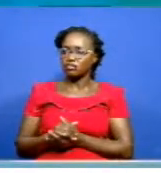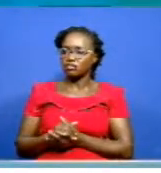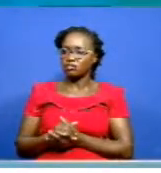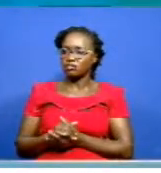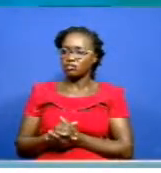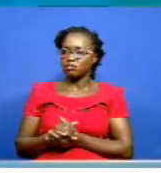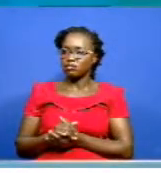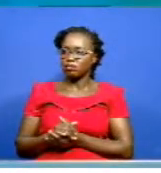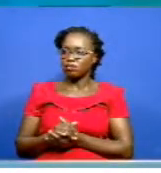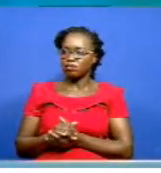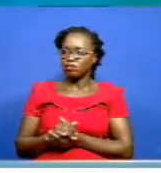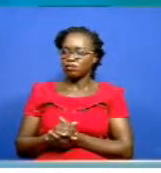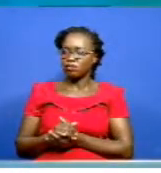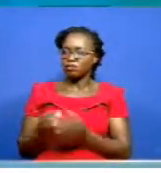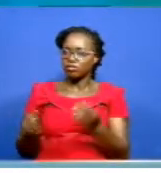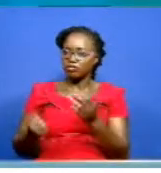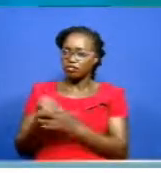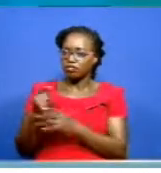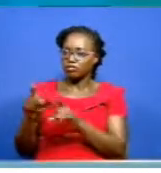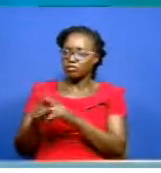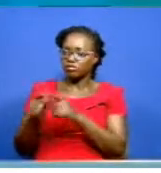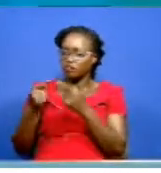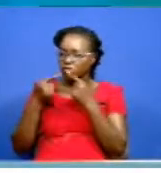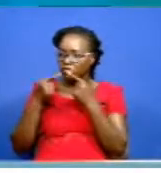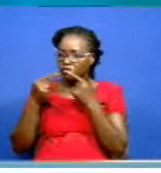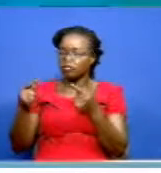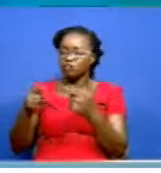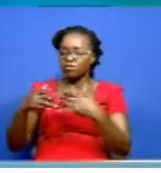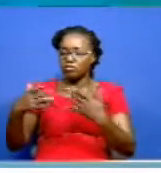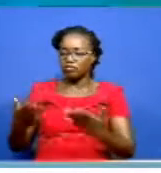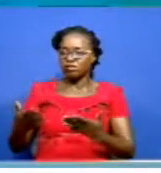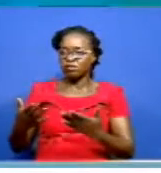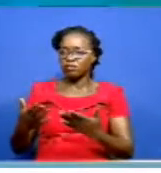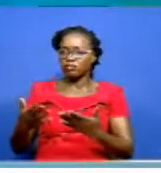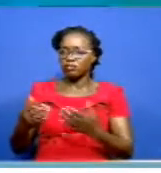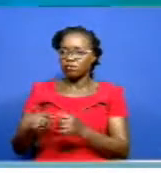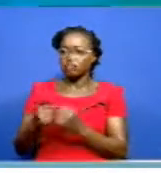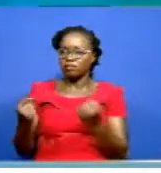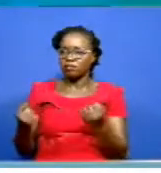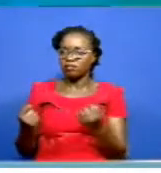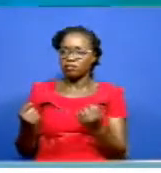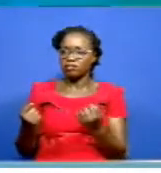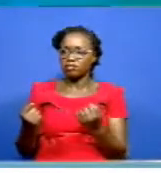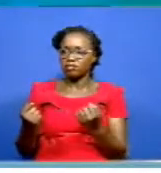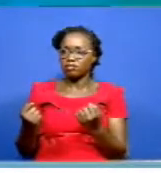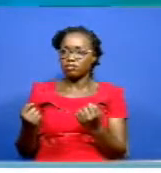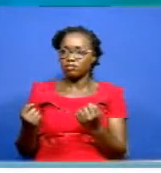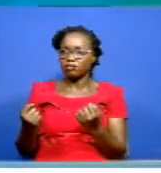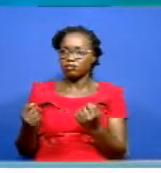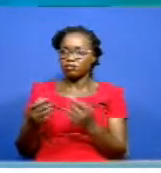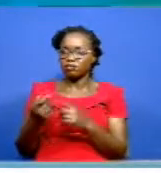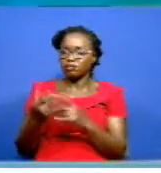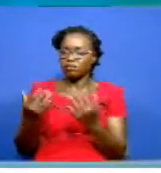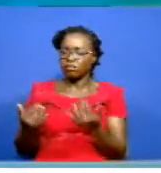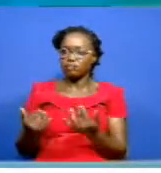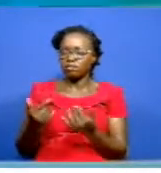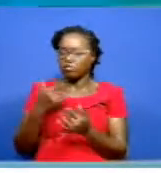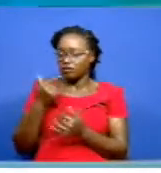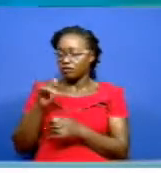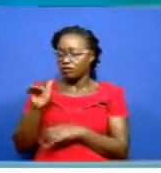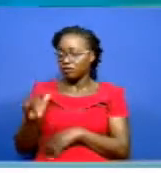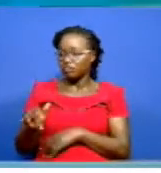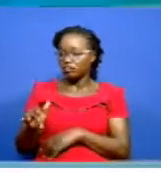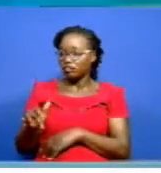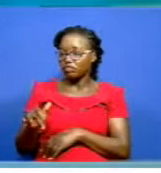as we are rolling out, we are also informing them of how this rolling out to take place. And now, from now, as I had mentioned earlier, there is